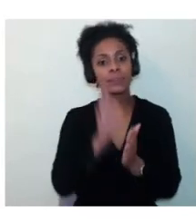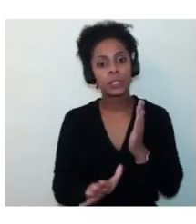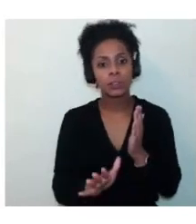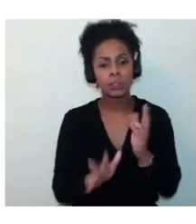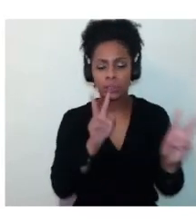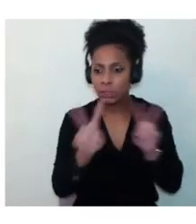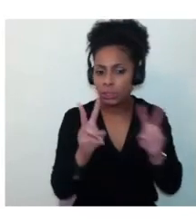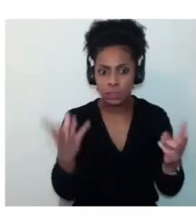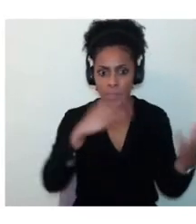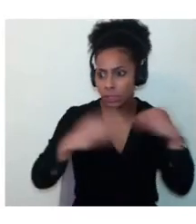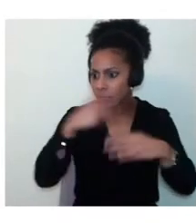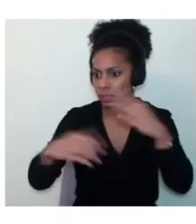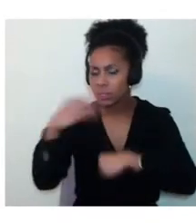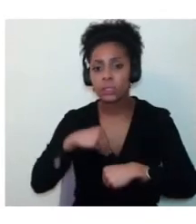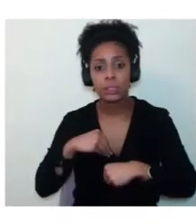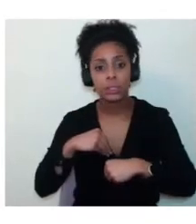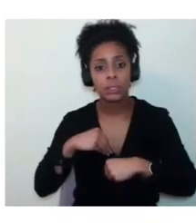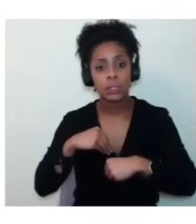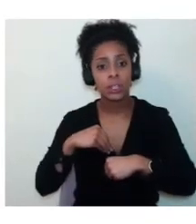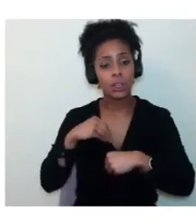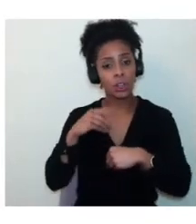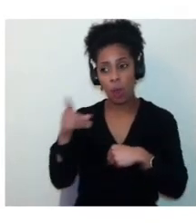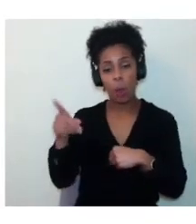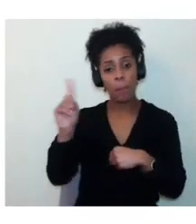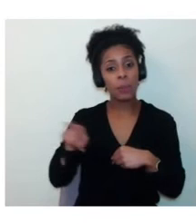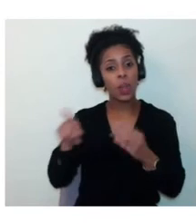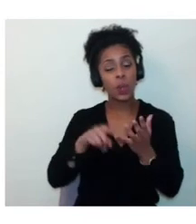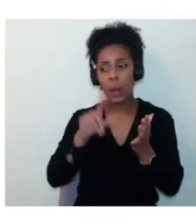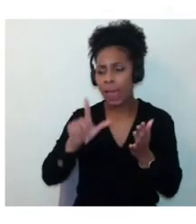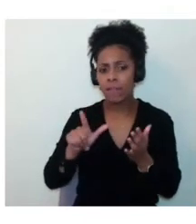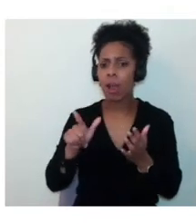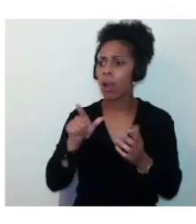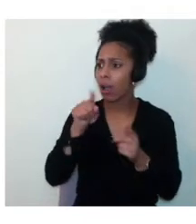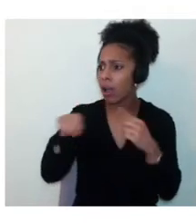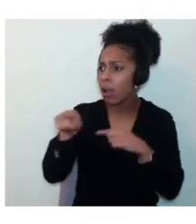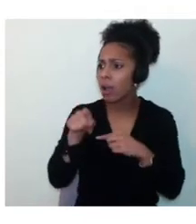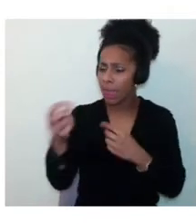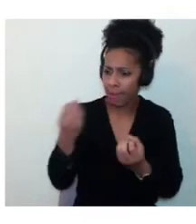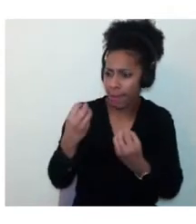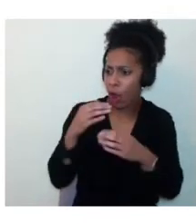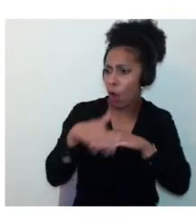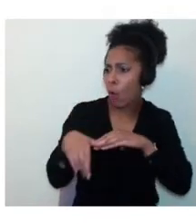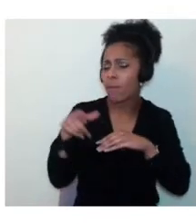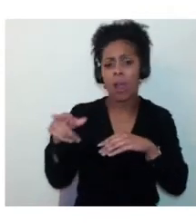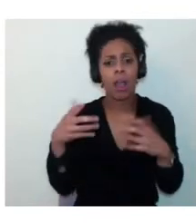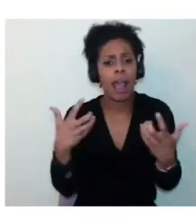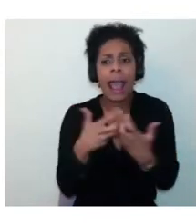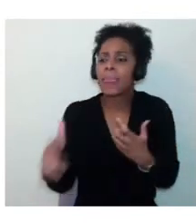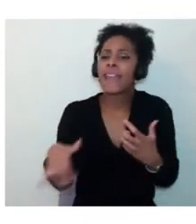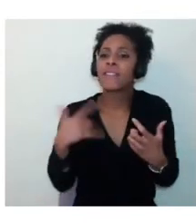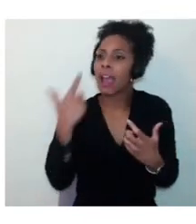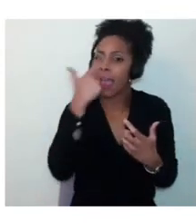in Unilever effortlessly, what it takes for everyone to feel included, and building the